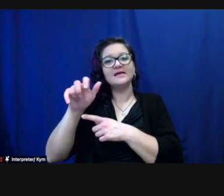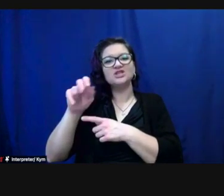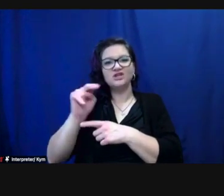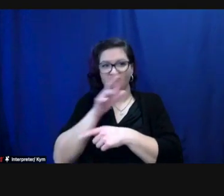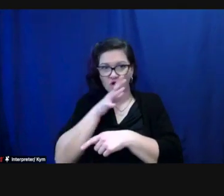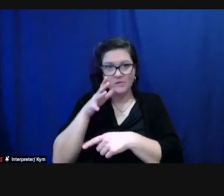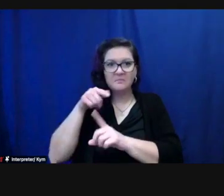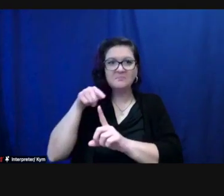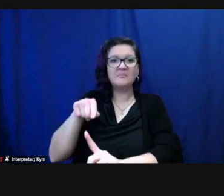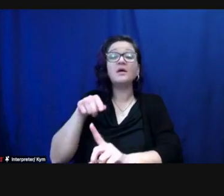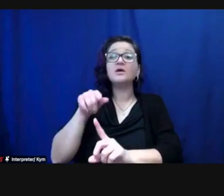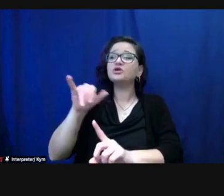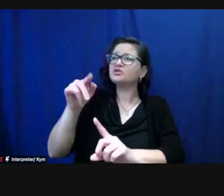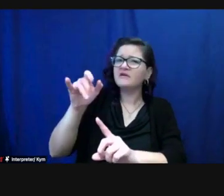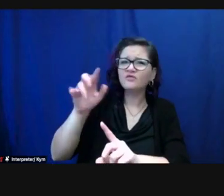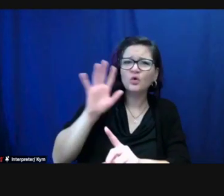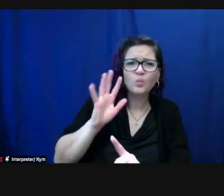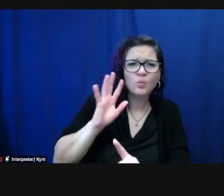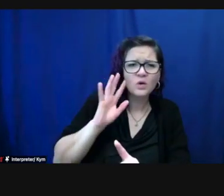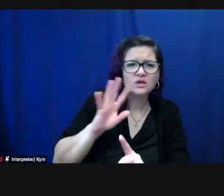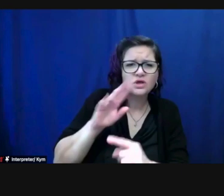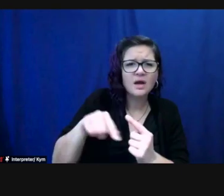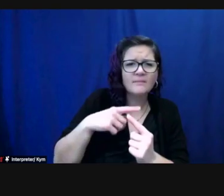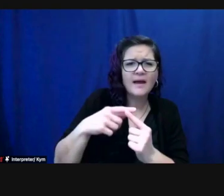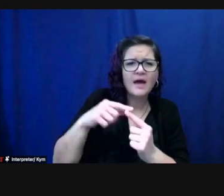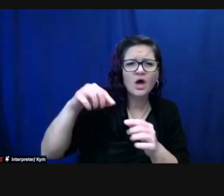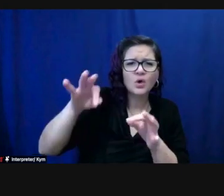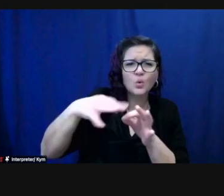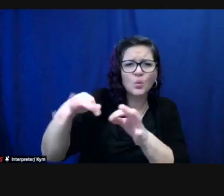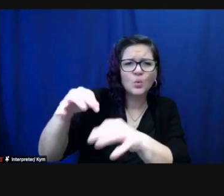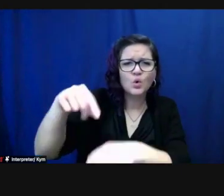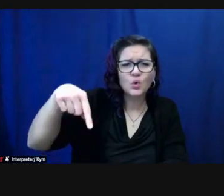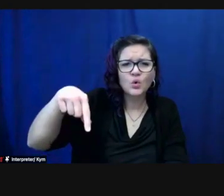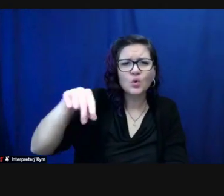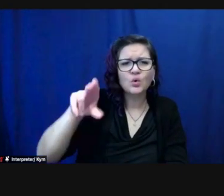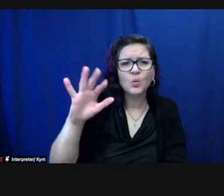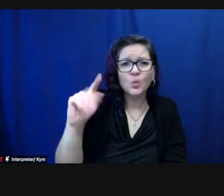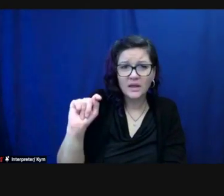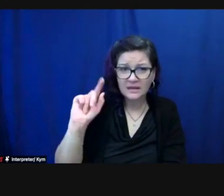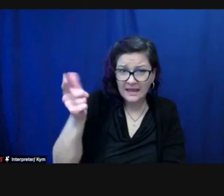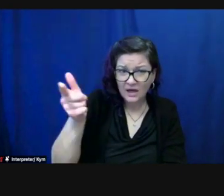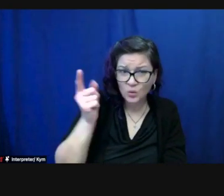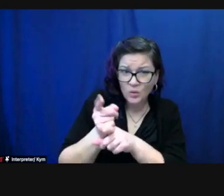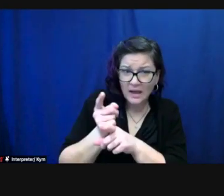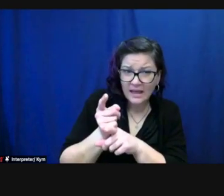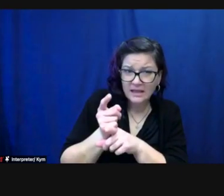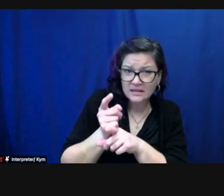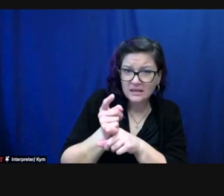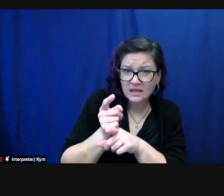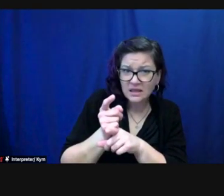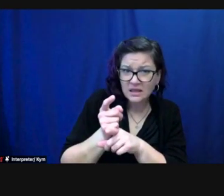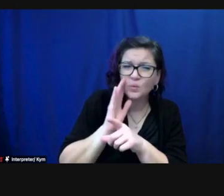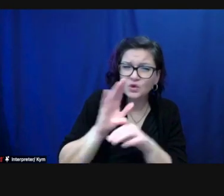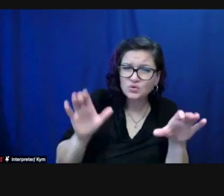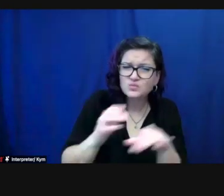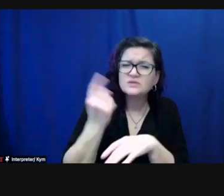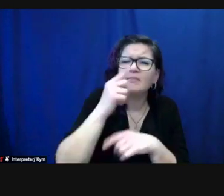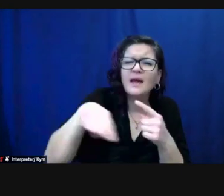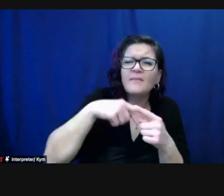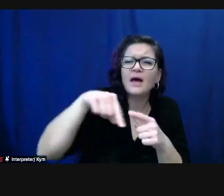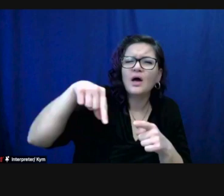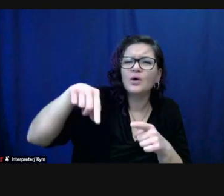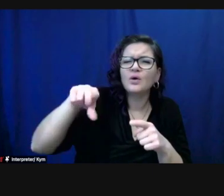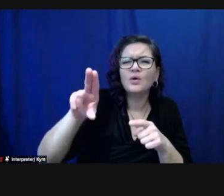Jennifer, you're going to do something about quilts a little later? I'm sorry? Or can I do, are you going to do something about the quilting, or can we share